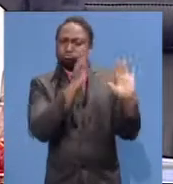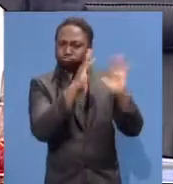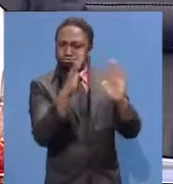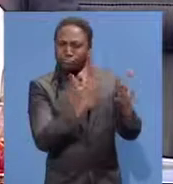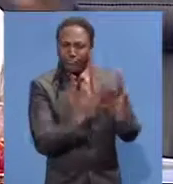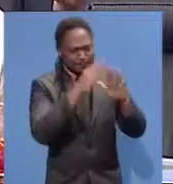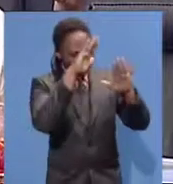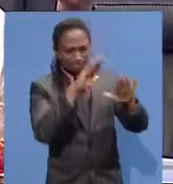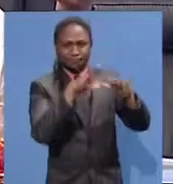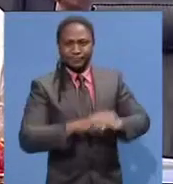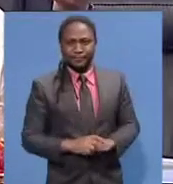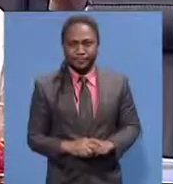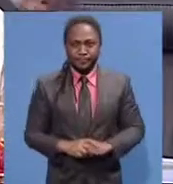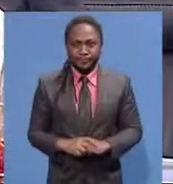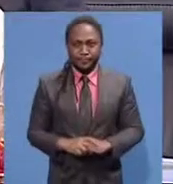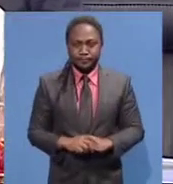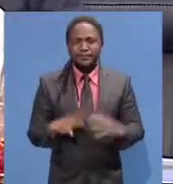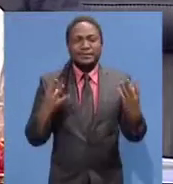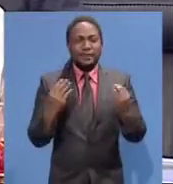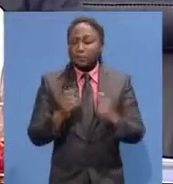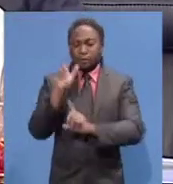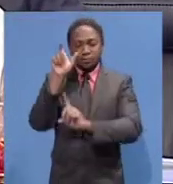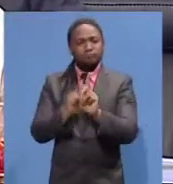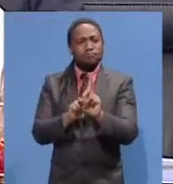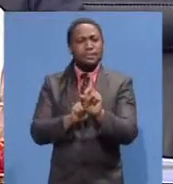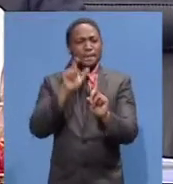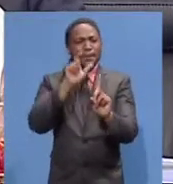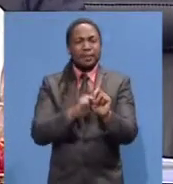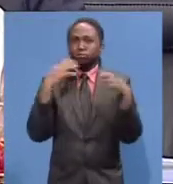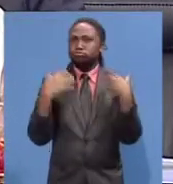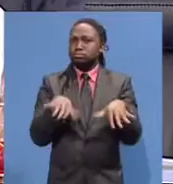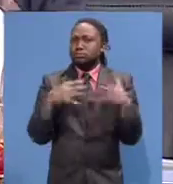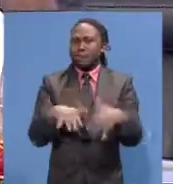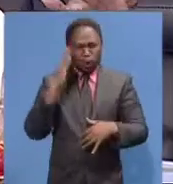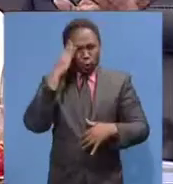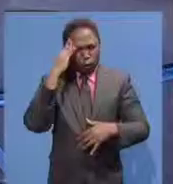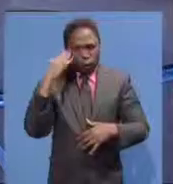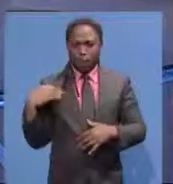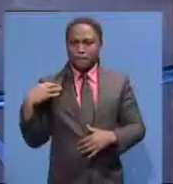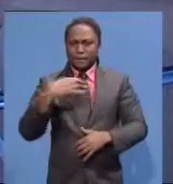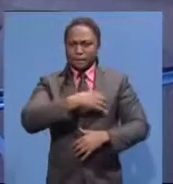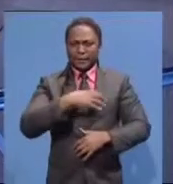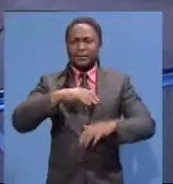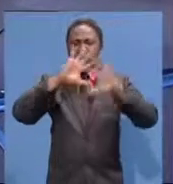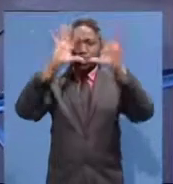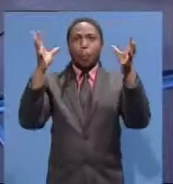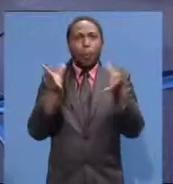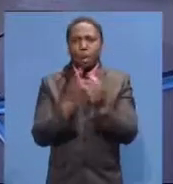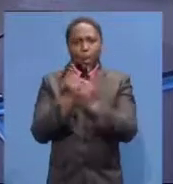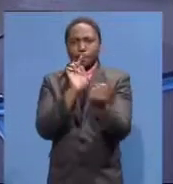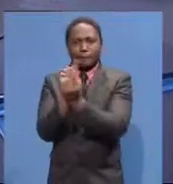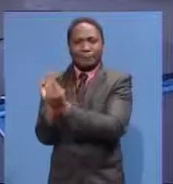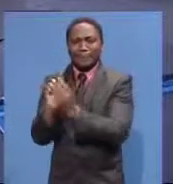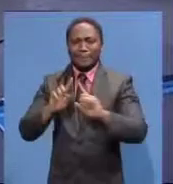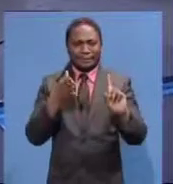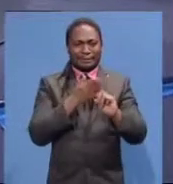blessings. Just the most incredible man. I can't, you know, I've had the privilege of meeting presidents the world over. Nothing compares to Tata.